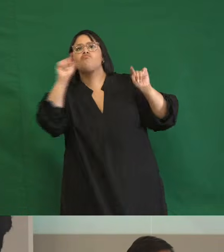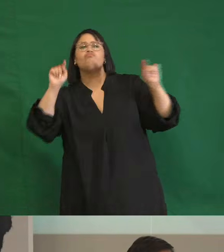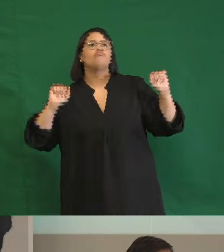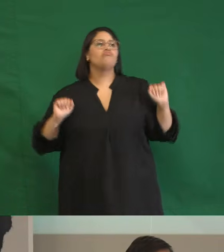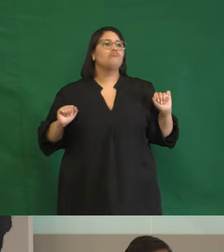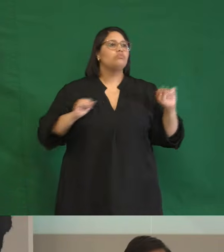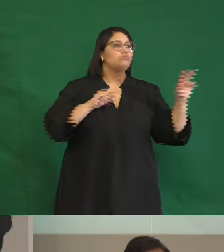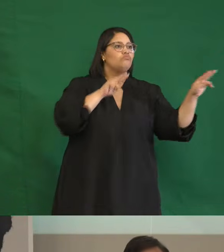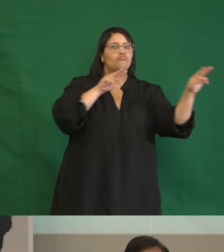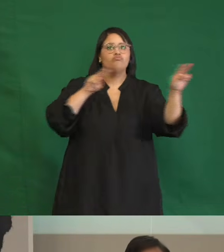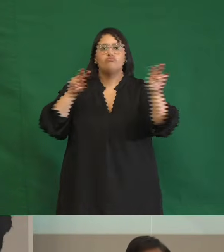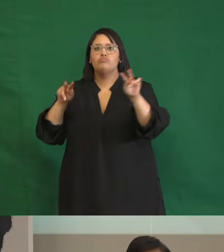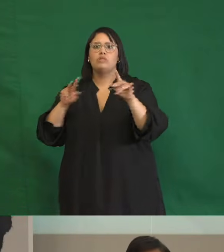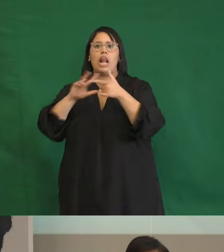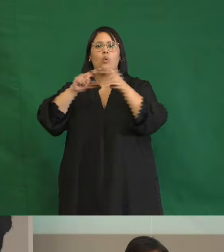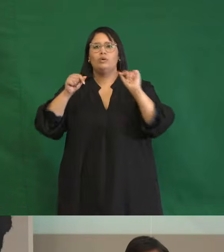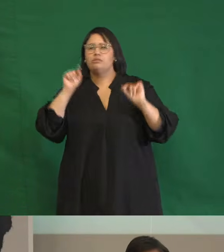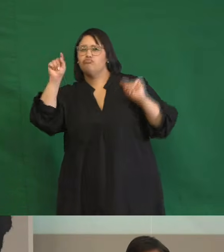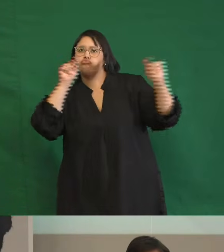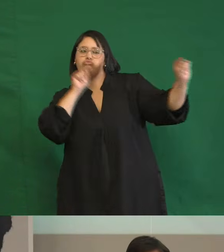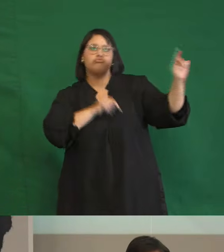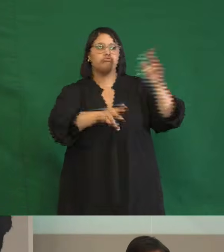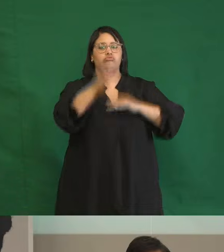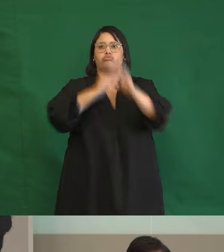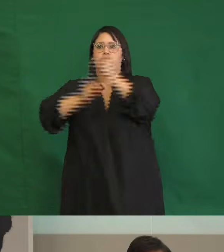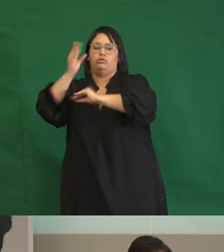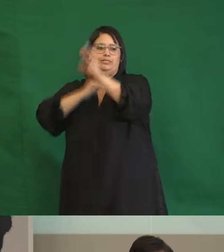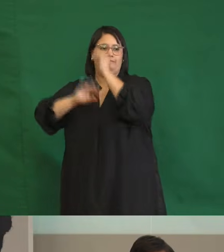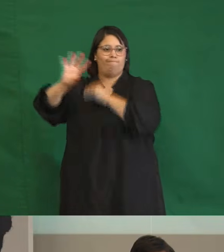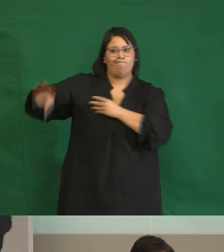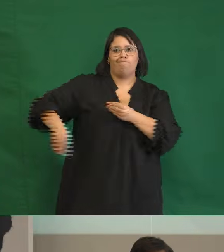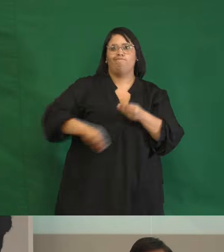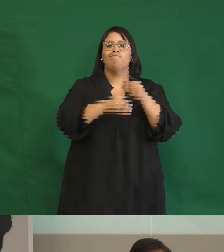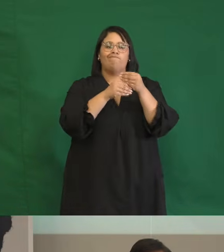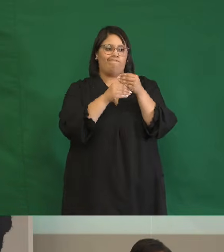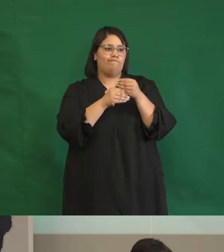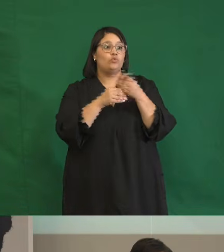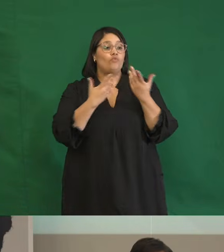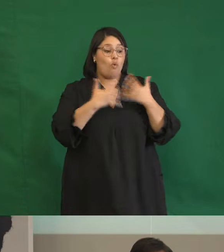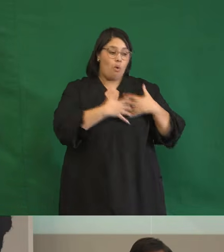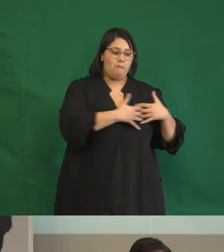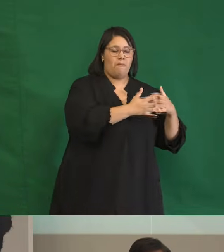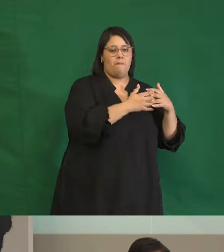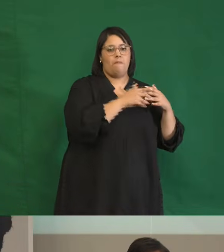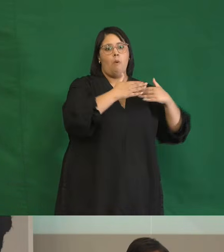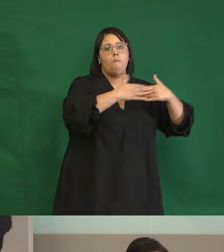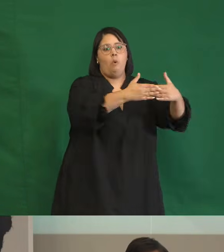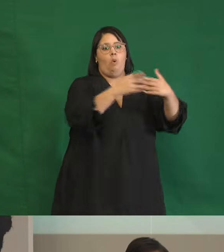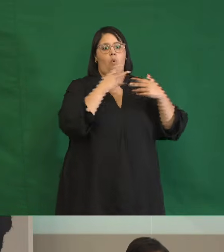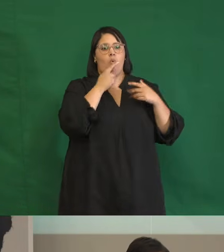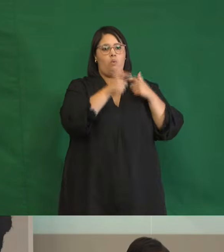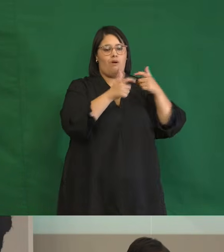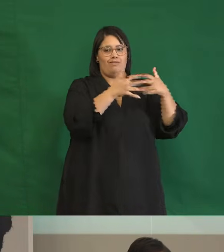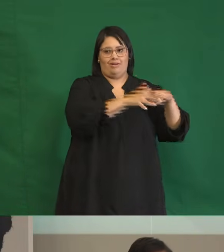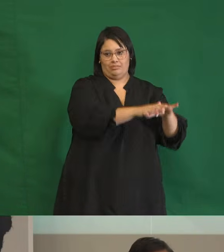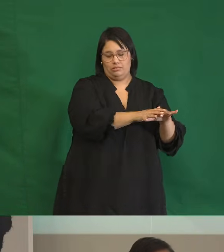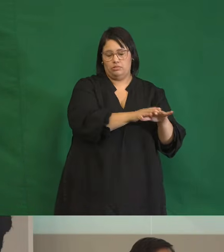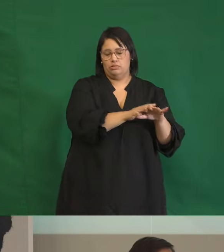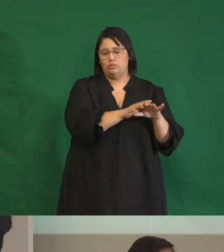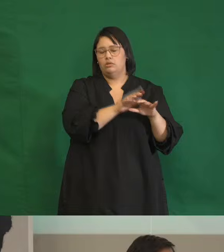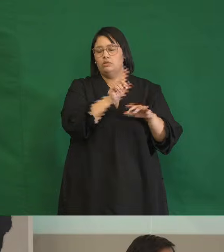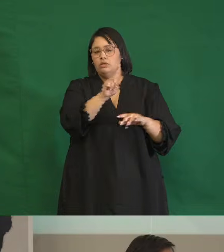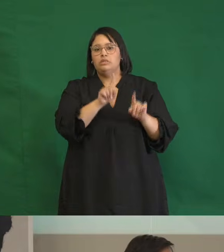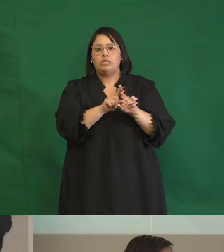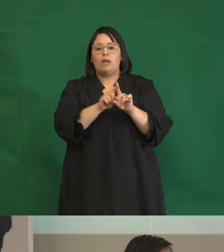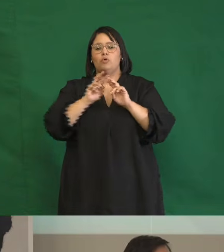linguistic aspects that can be gained from studying WordNets, and then we also do a